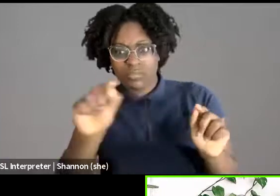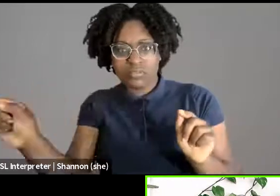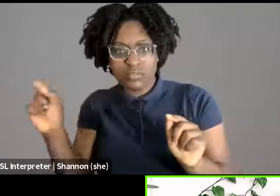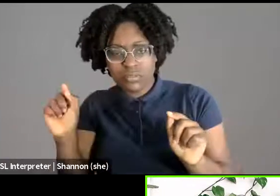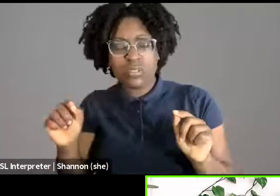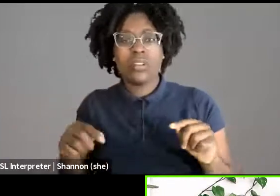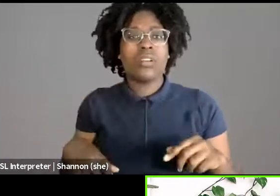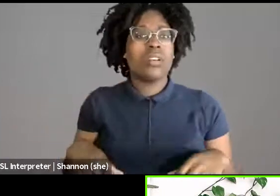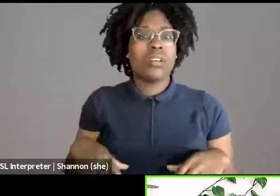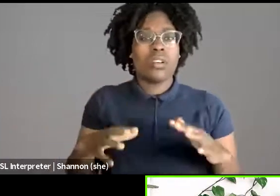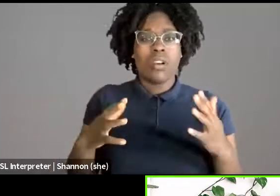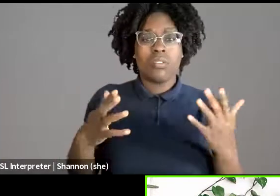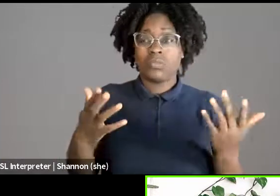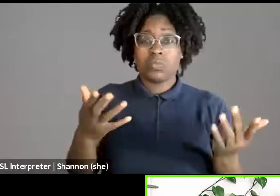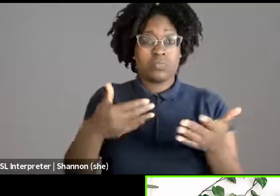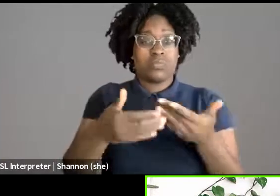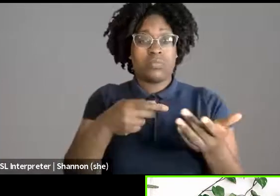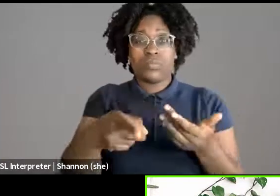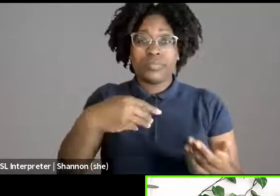white, Black,